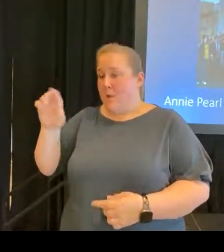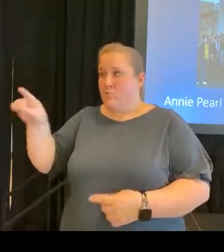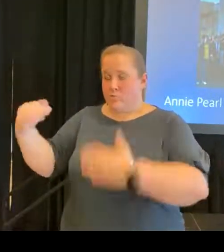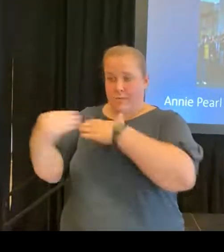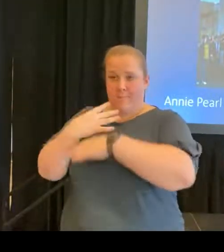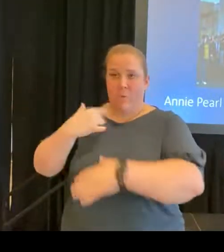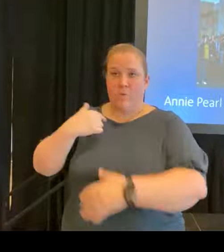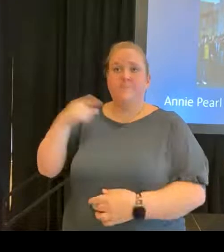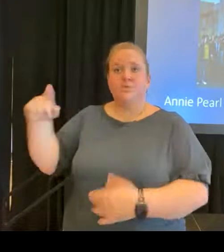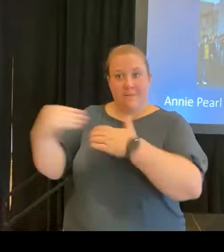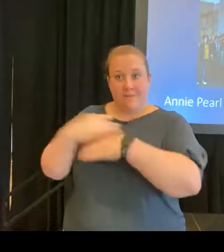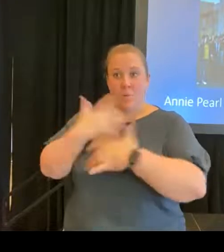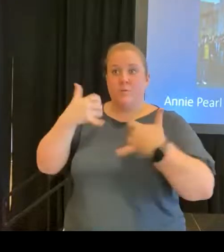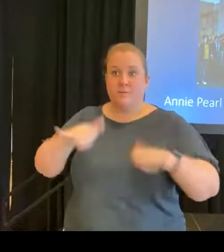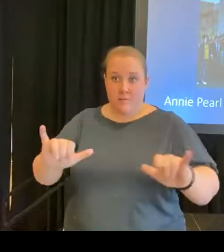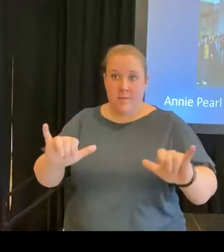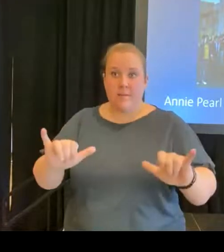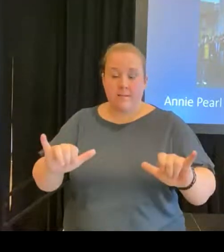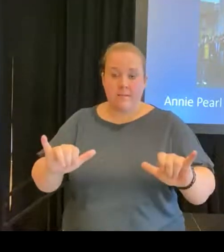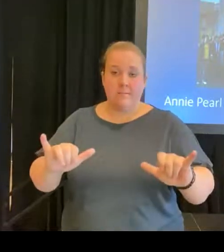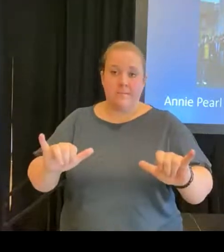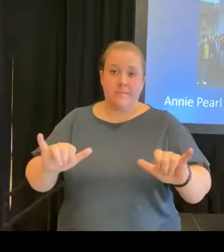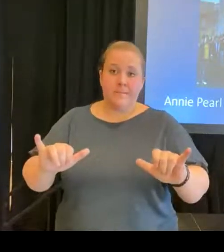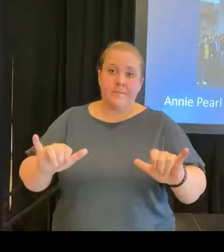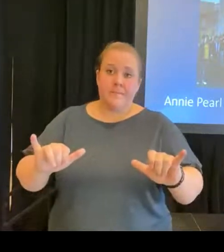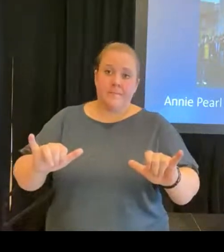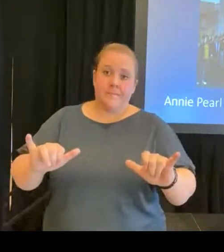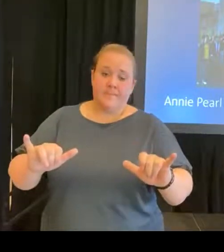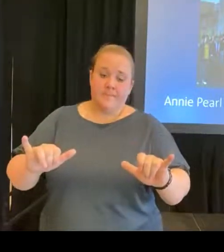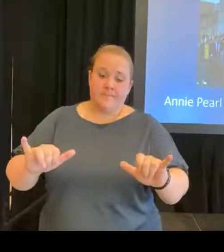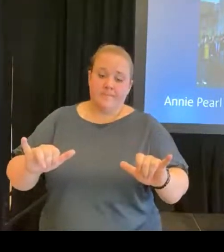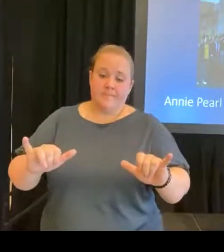and she's influencing me right now.